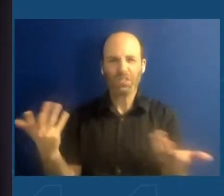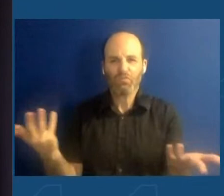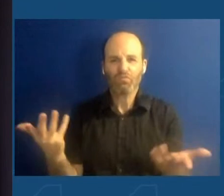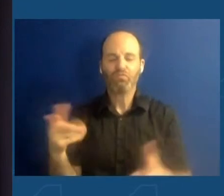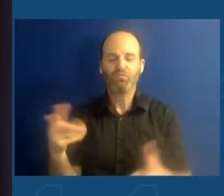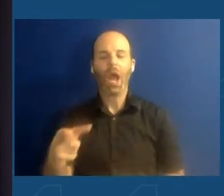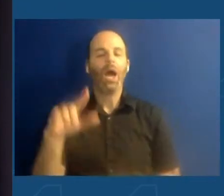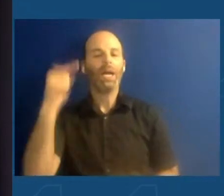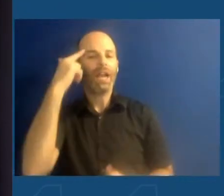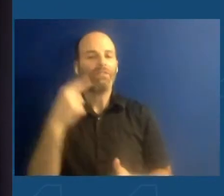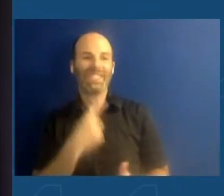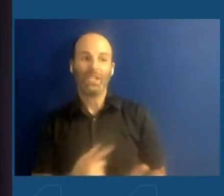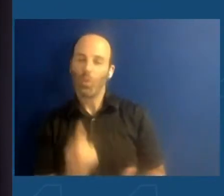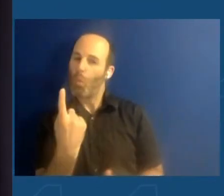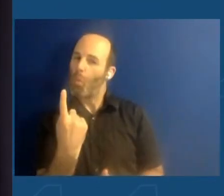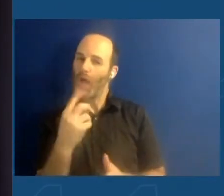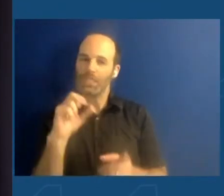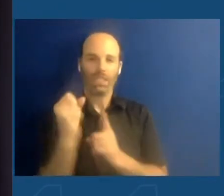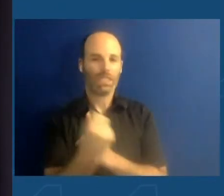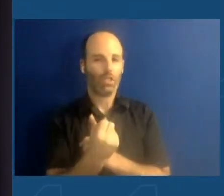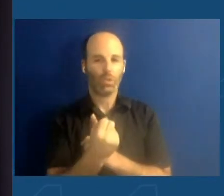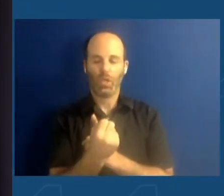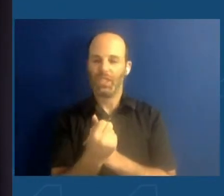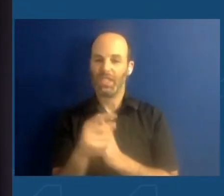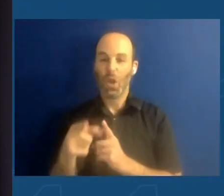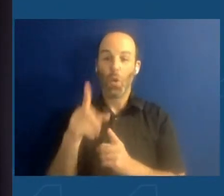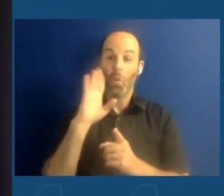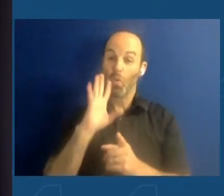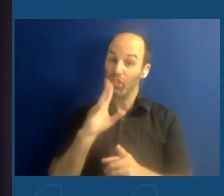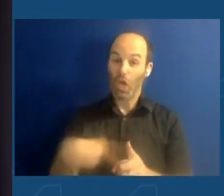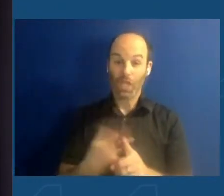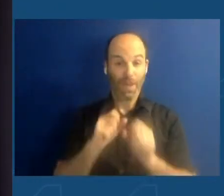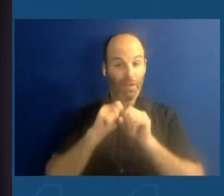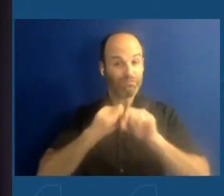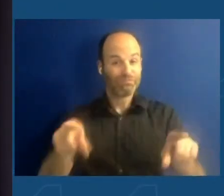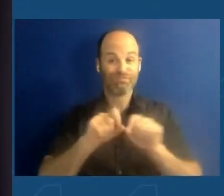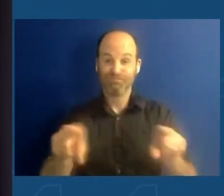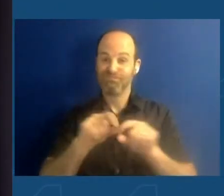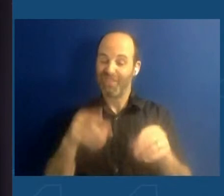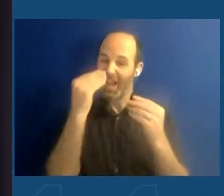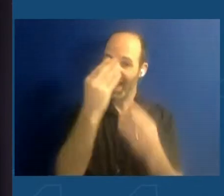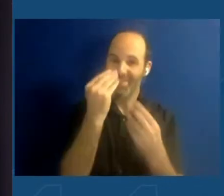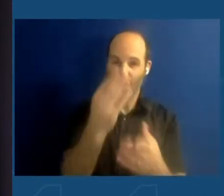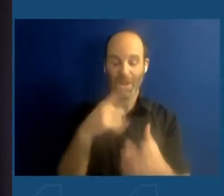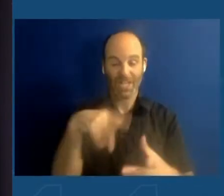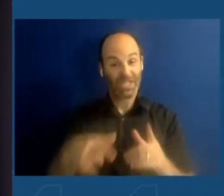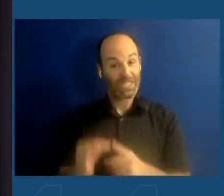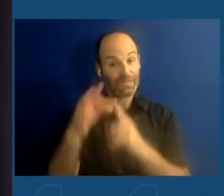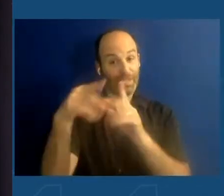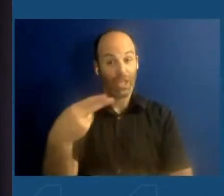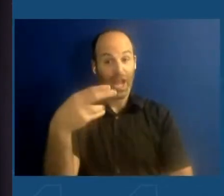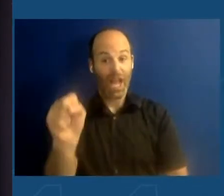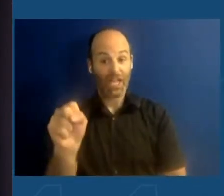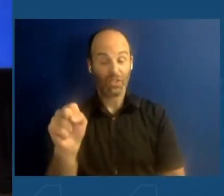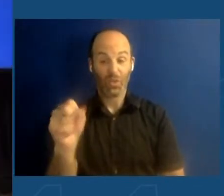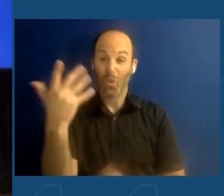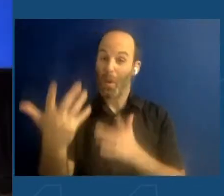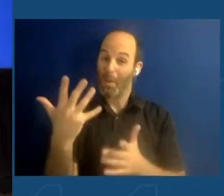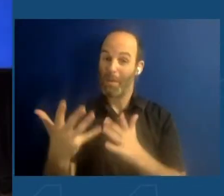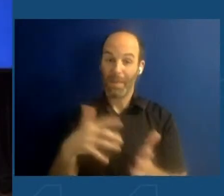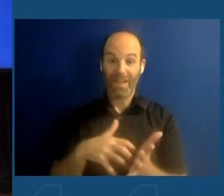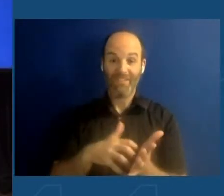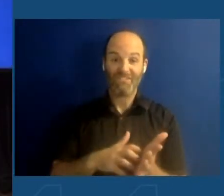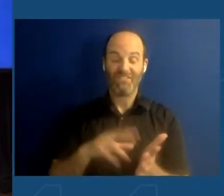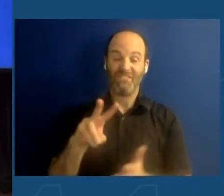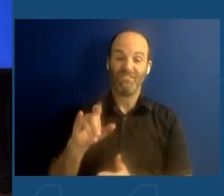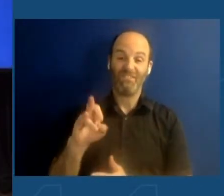did talk about getting information out, especially in high schools. There could be some vulnerability among populations